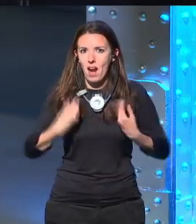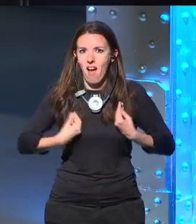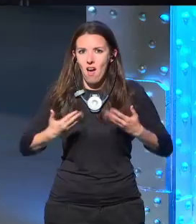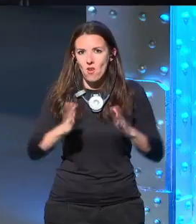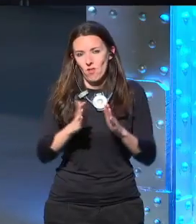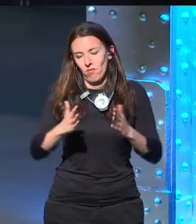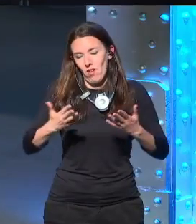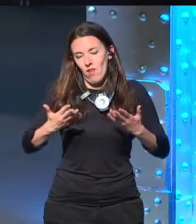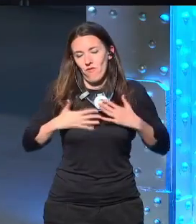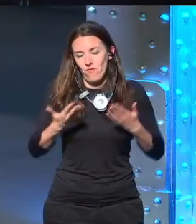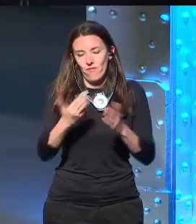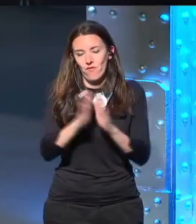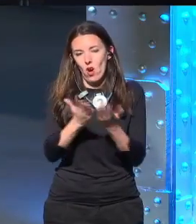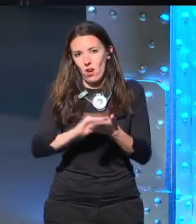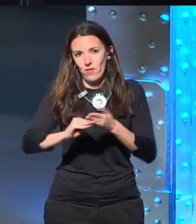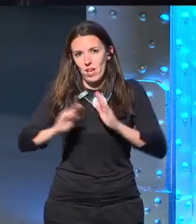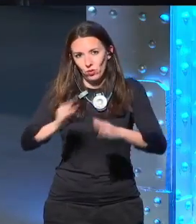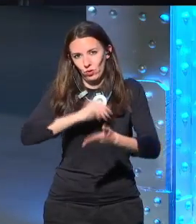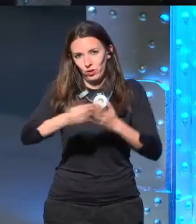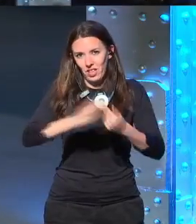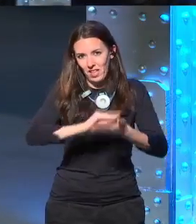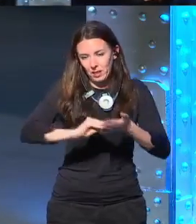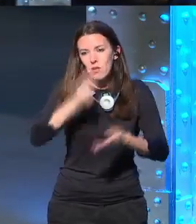write your own biography.